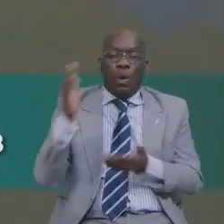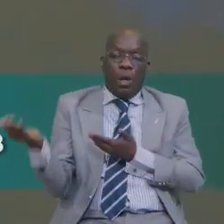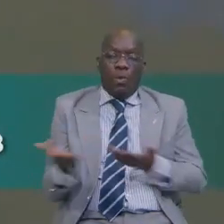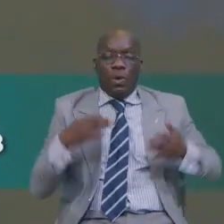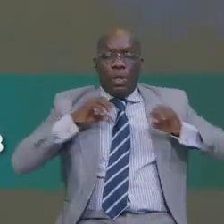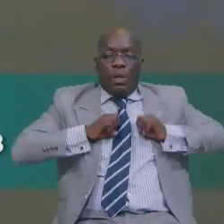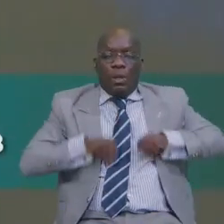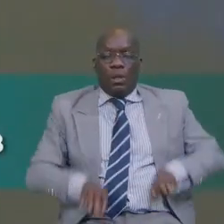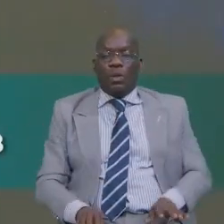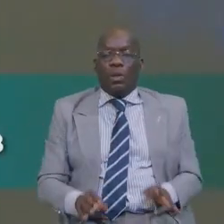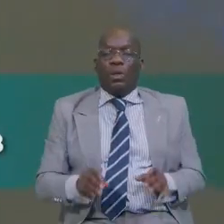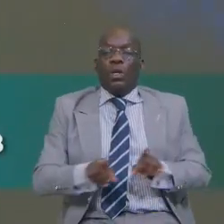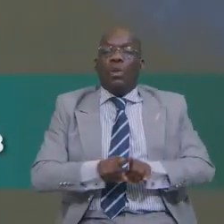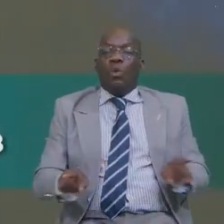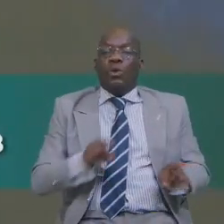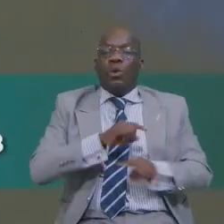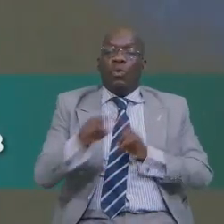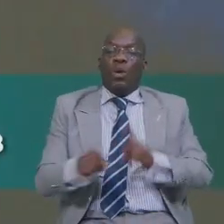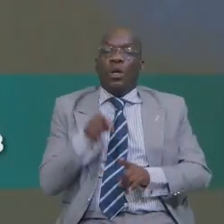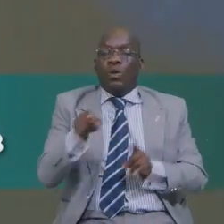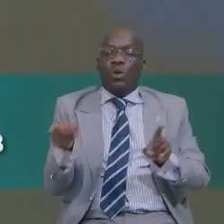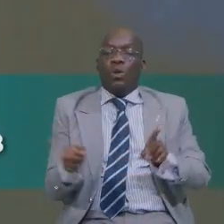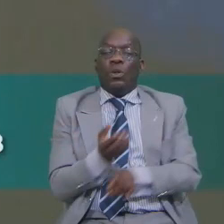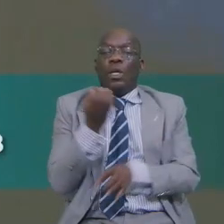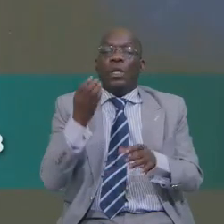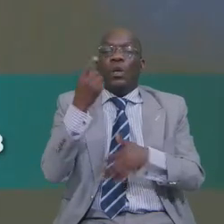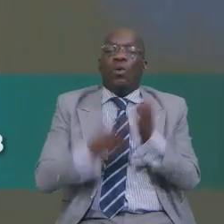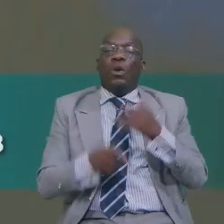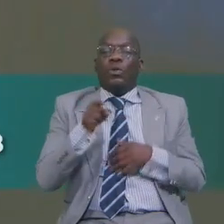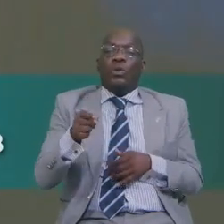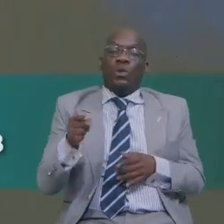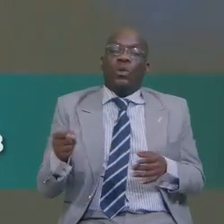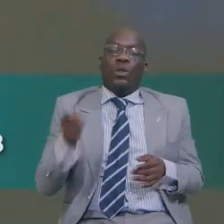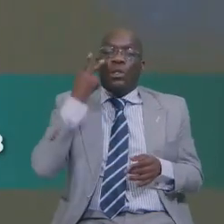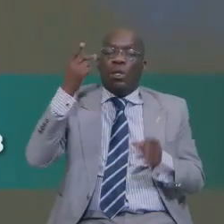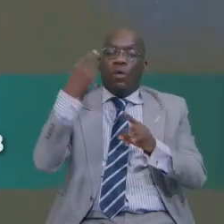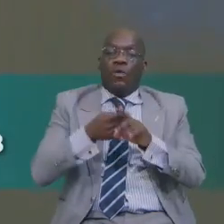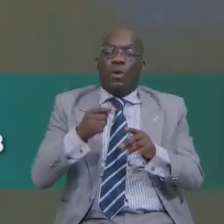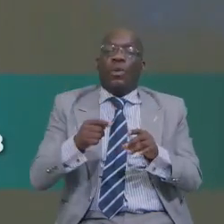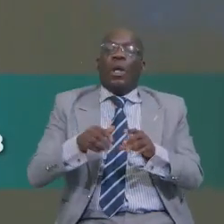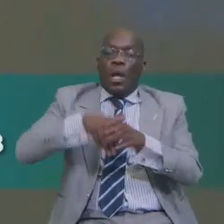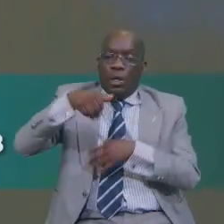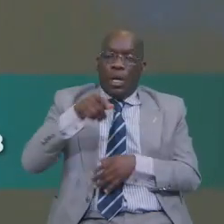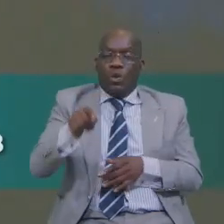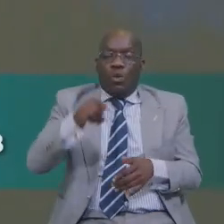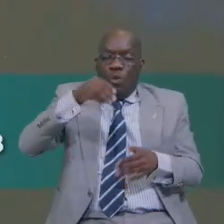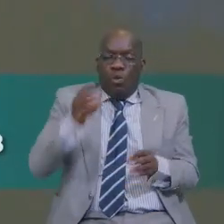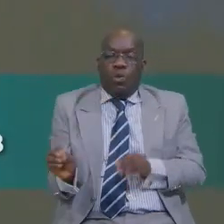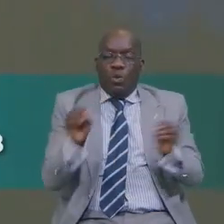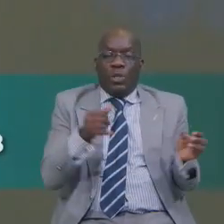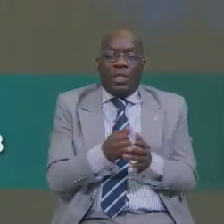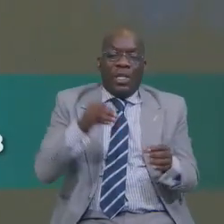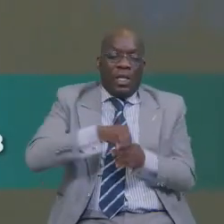when you take that thing you see from the outside, you internalize it, that the